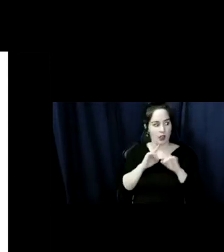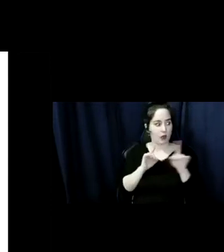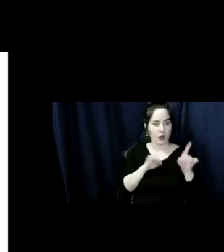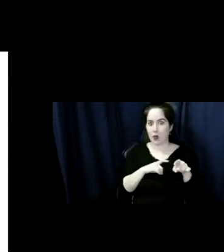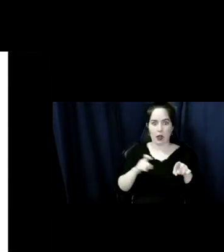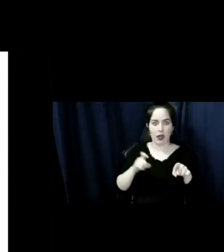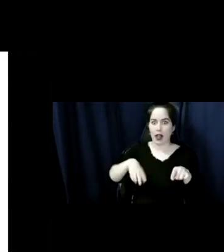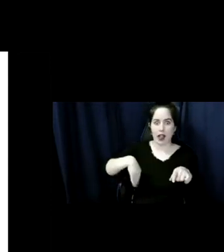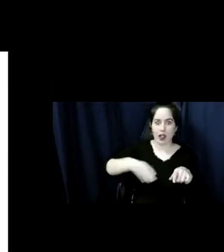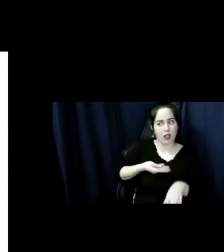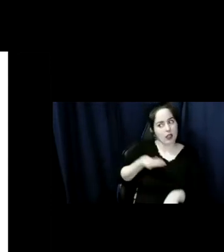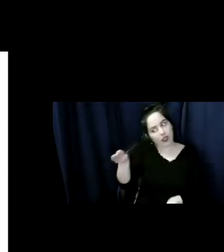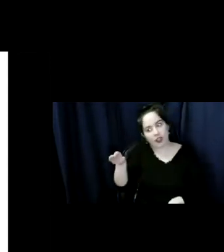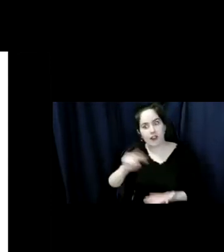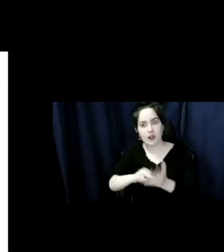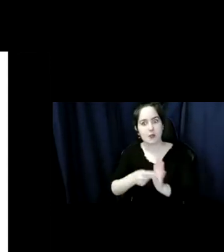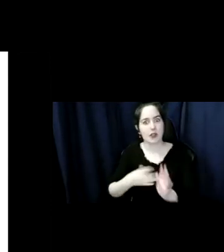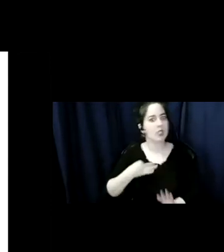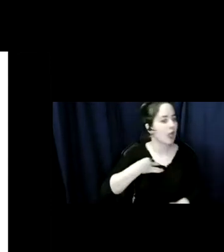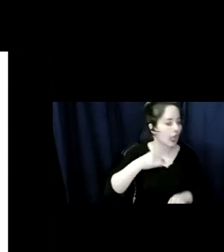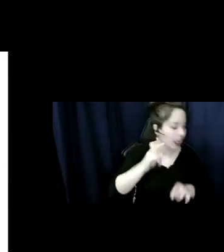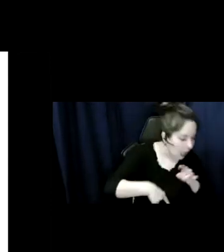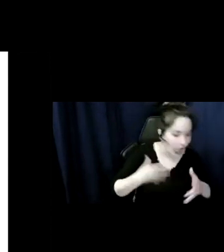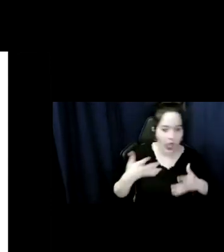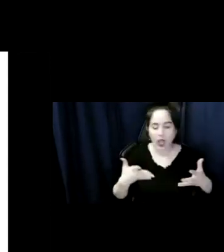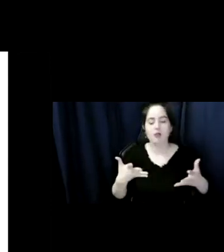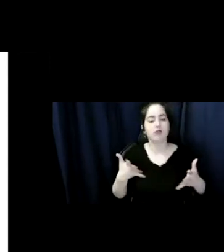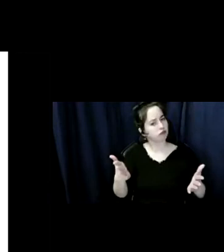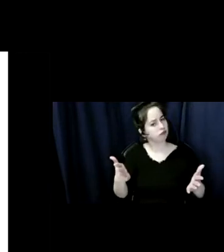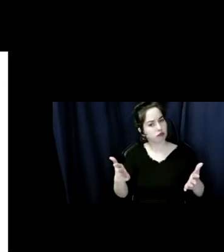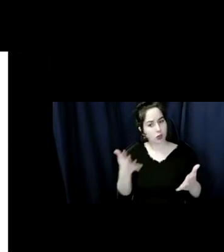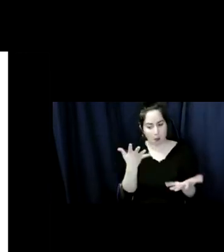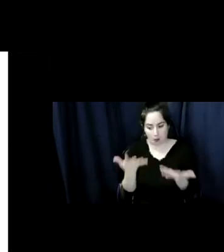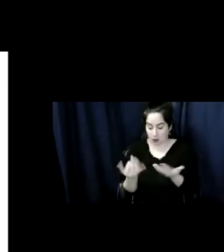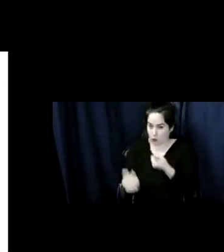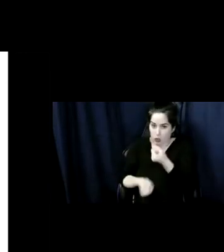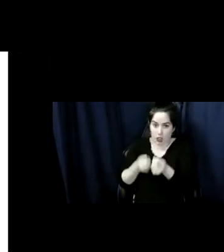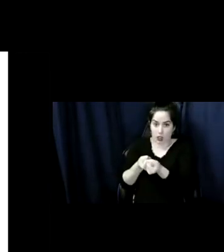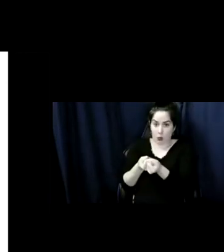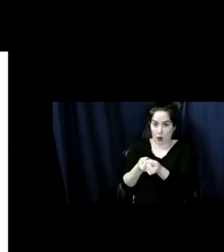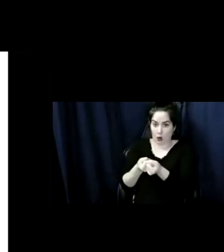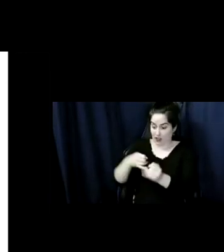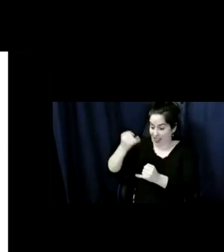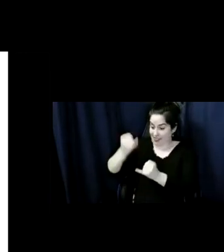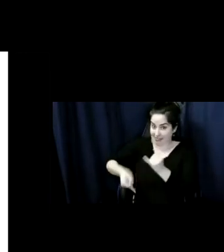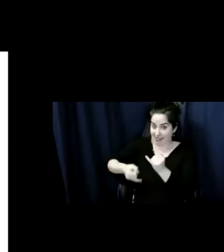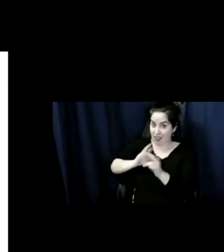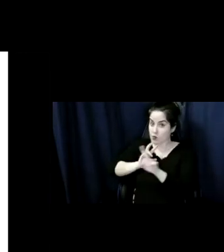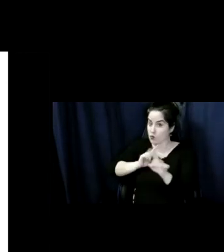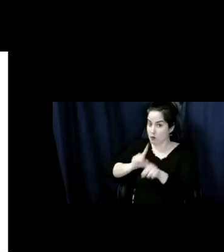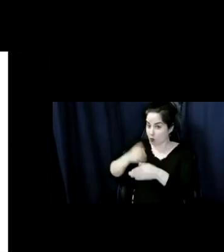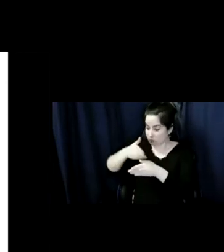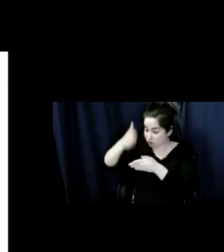in. And so, if you just need some help with that, you can hire somebody to do that work with you.